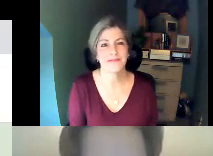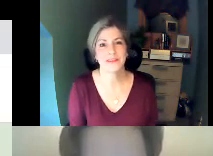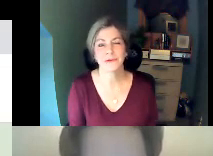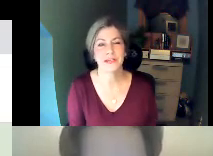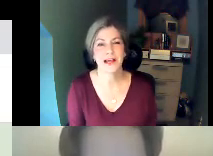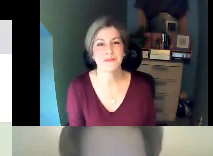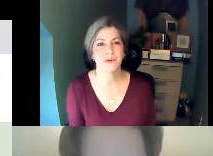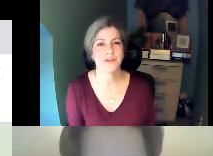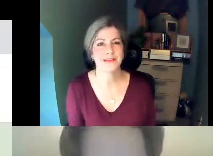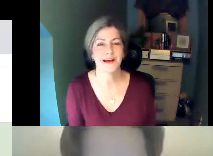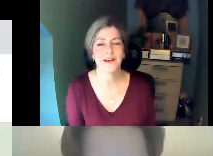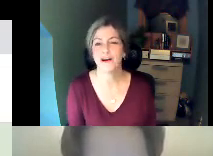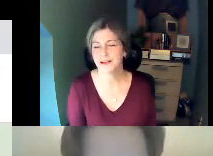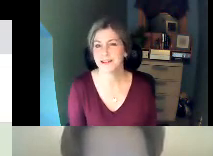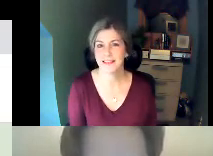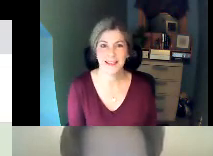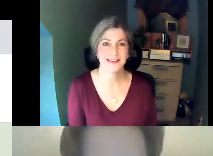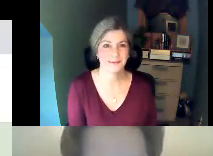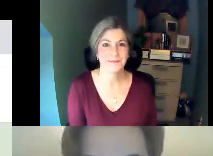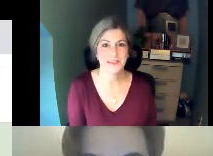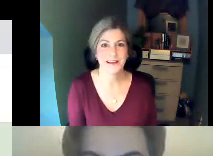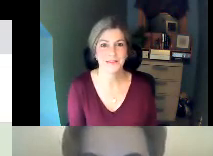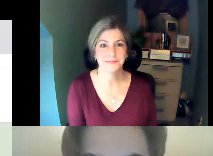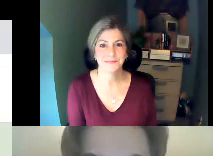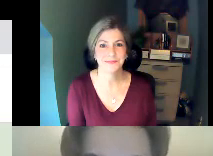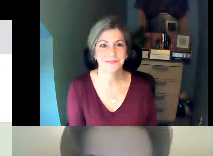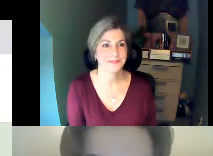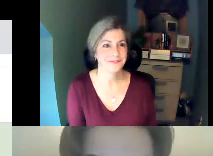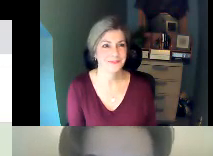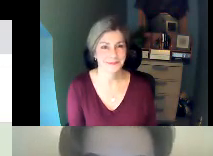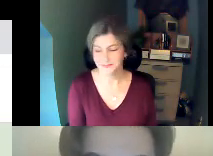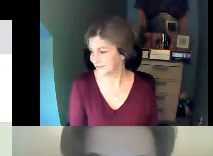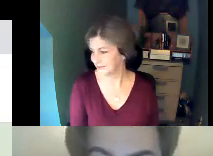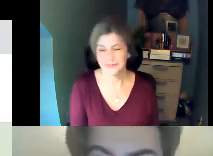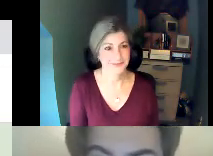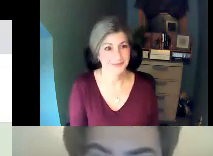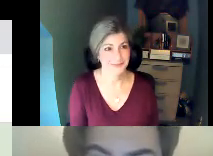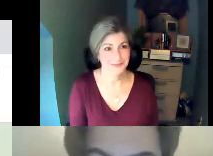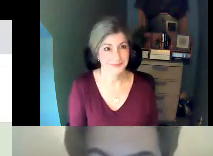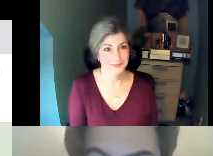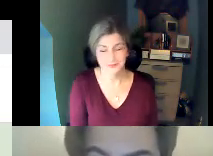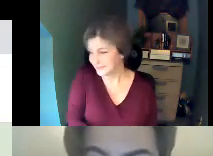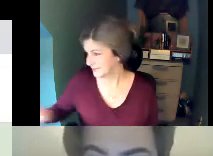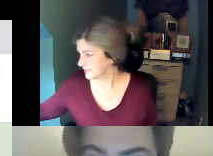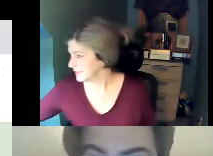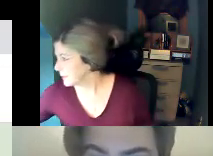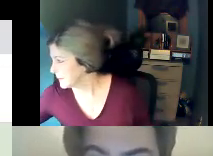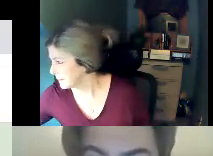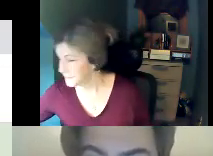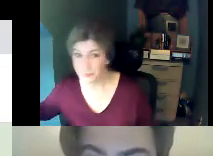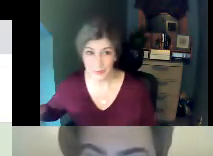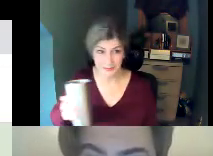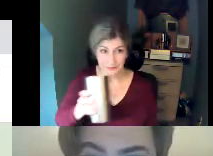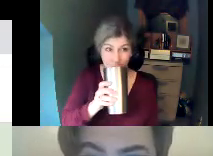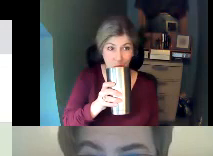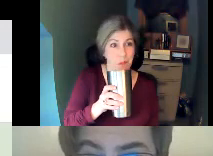life, the first time through is the hardest, I think. So I'm gonna actually tack on there